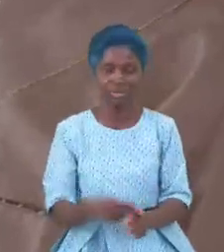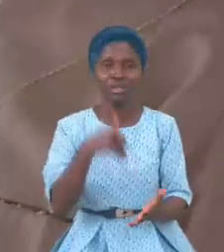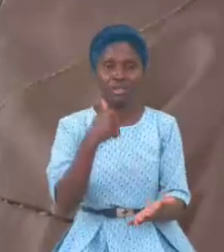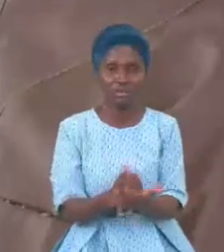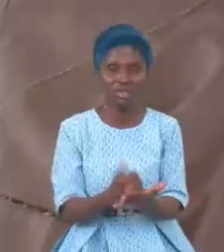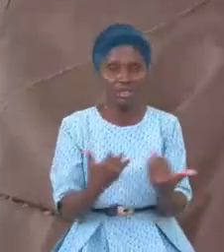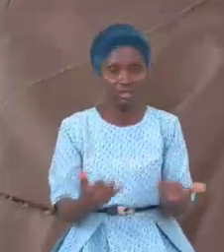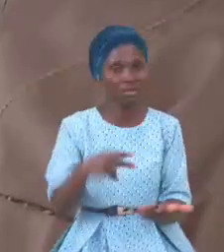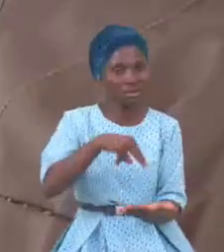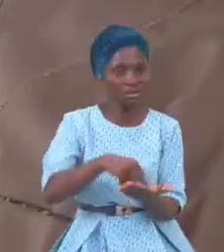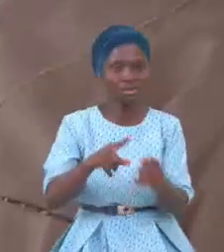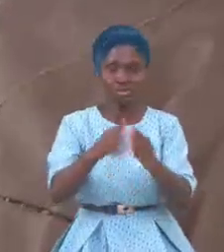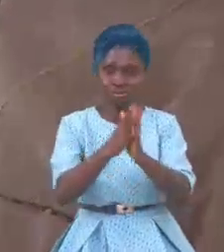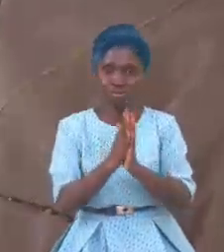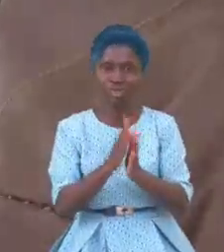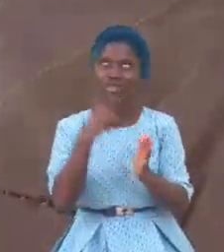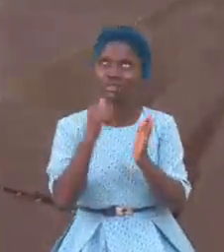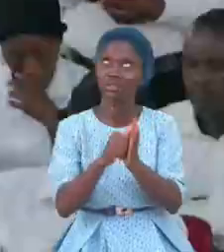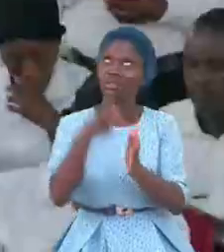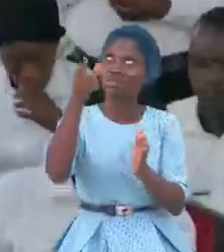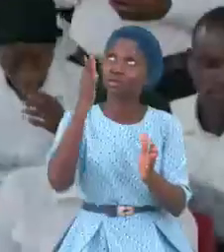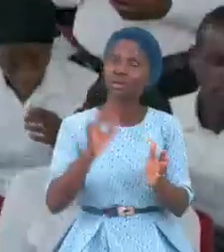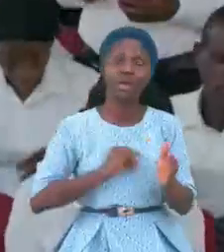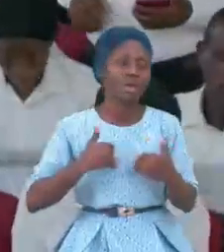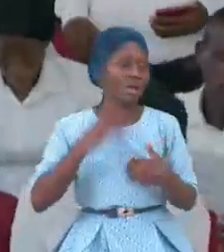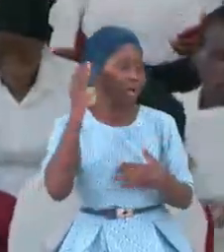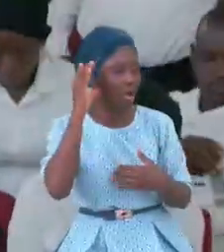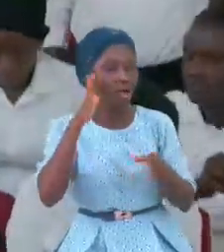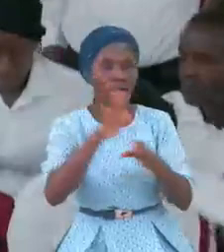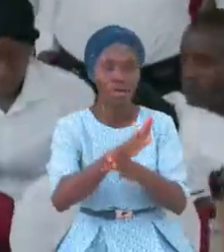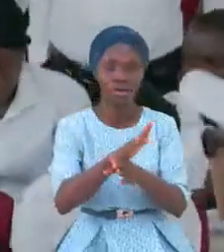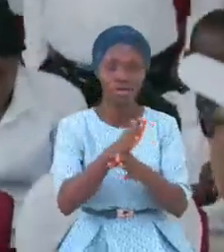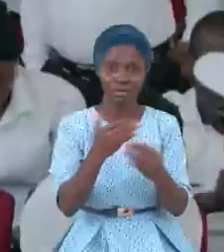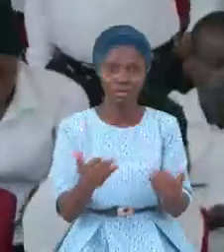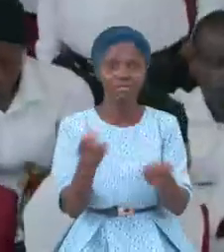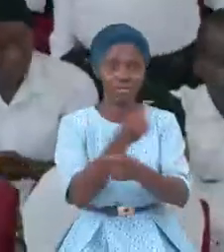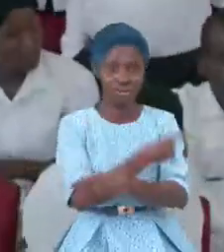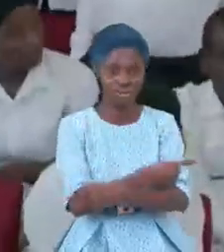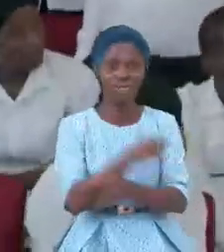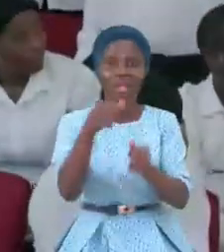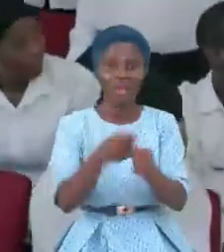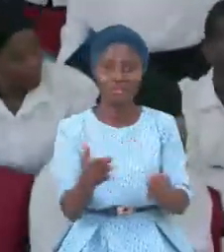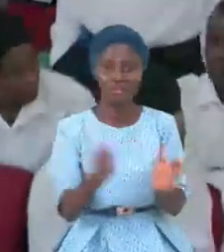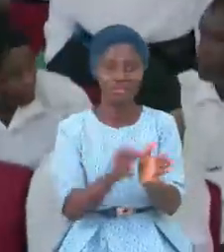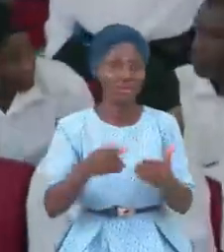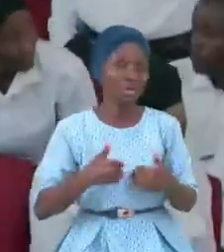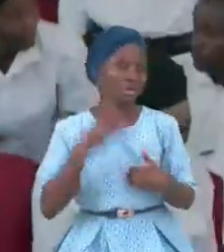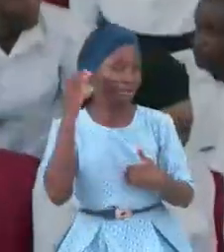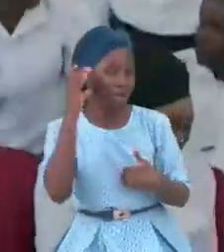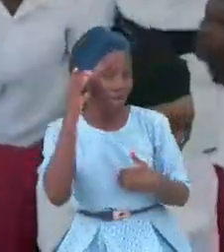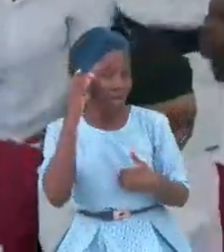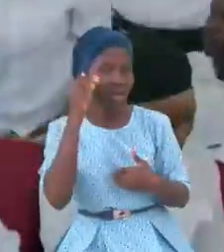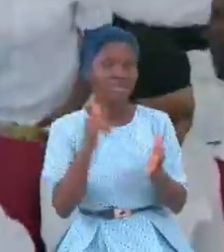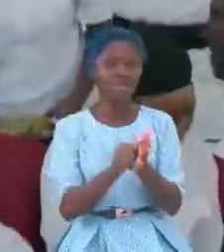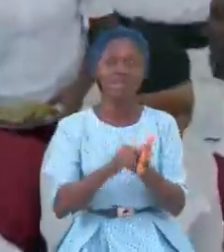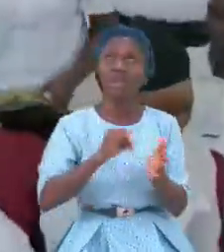lot today, and I'm going to allow everything you have taught, everything you have revealed, I'm going to allow that